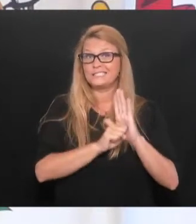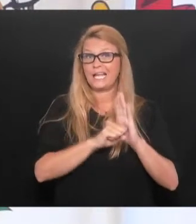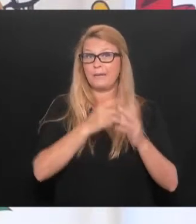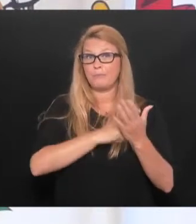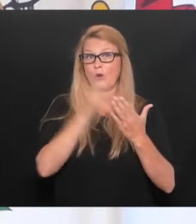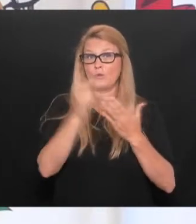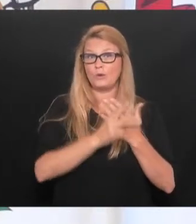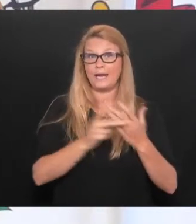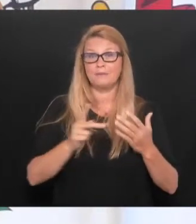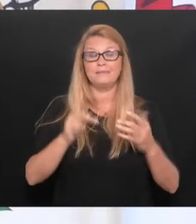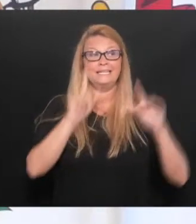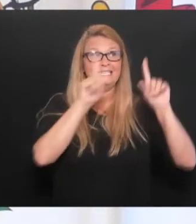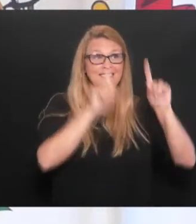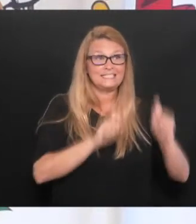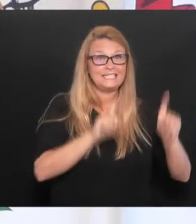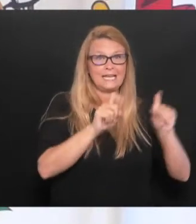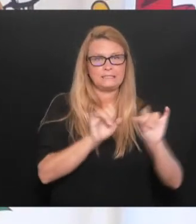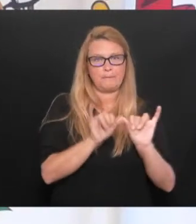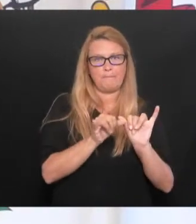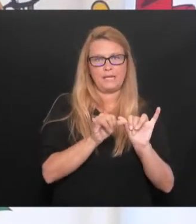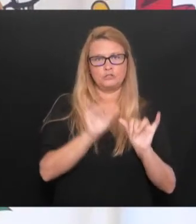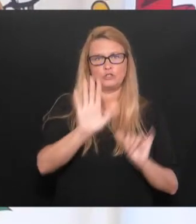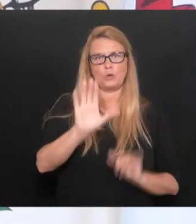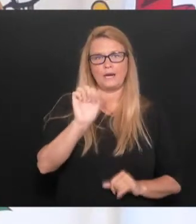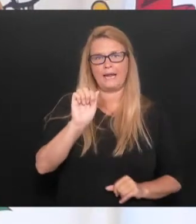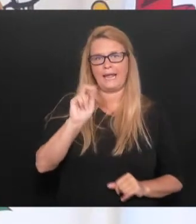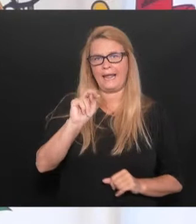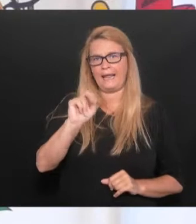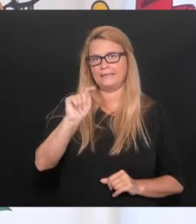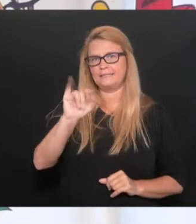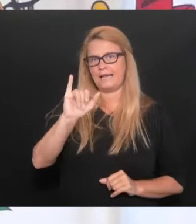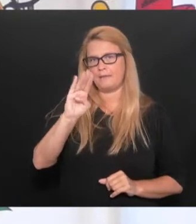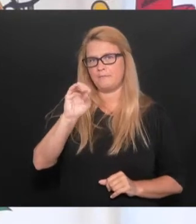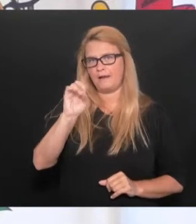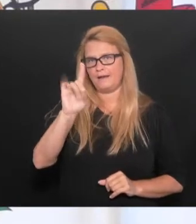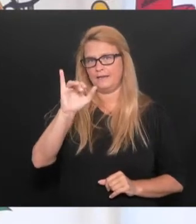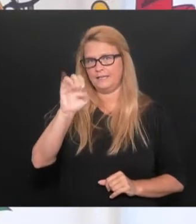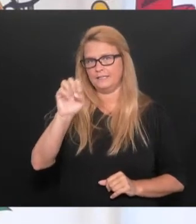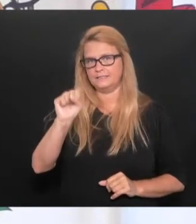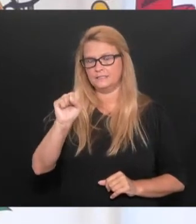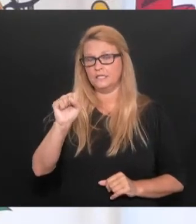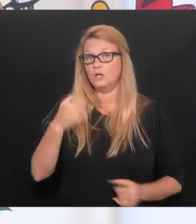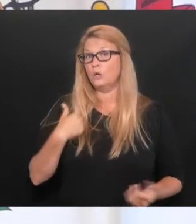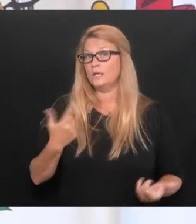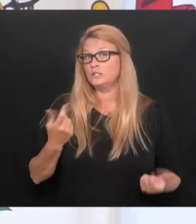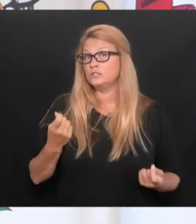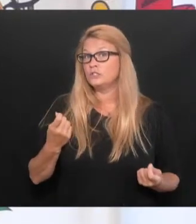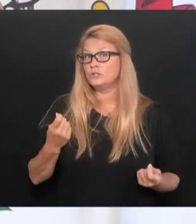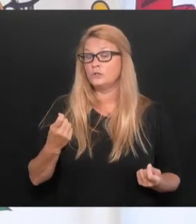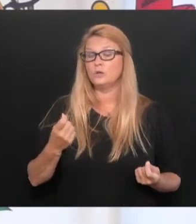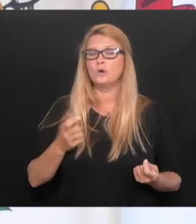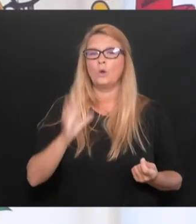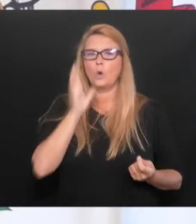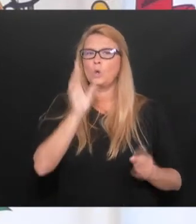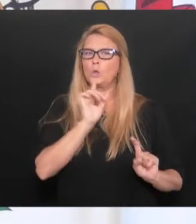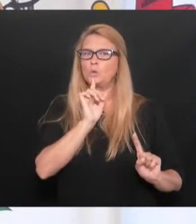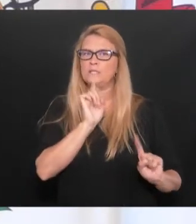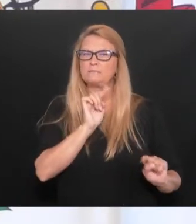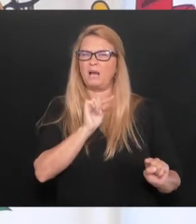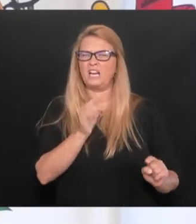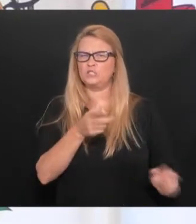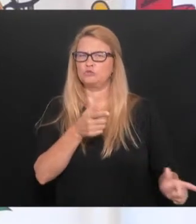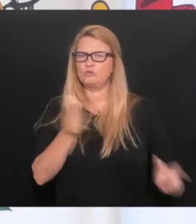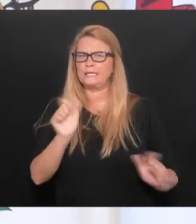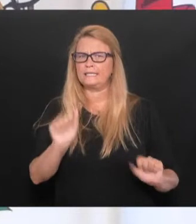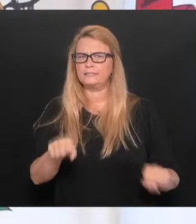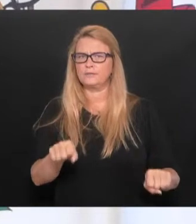to test and measure antibody levels. And what we're going to do, we're going to move as quickly as we possibly can to